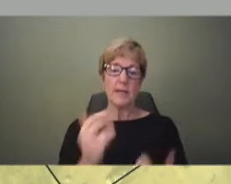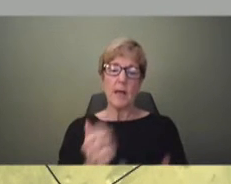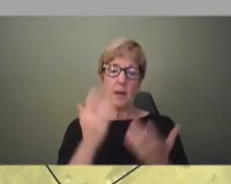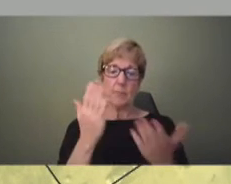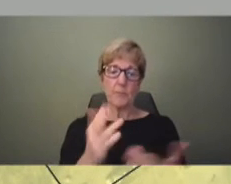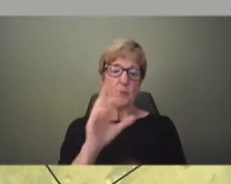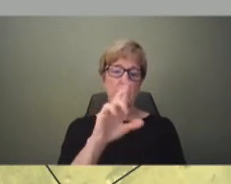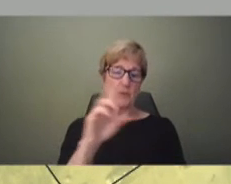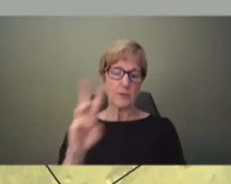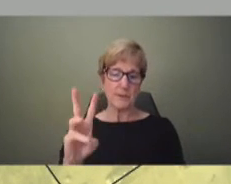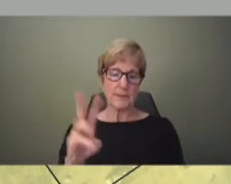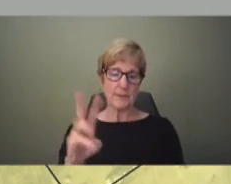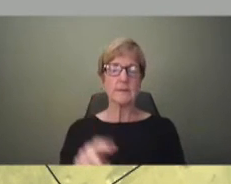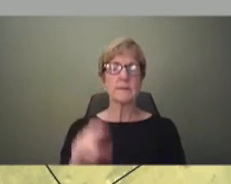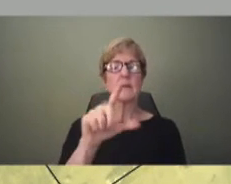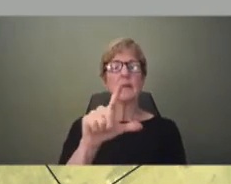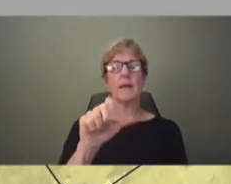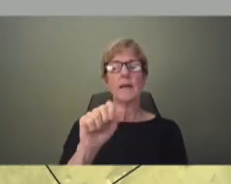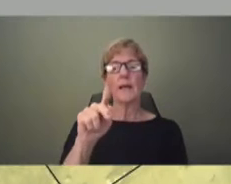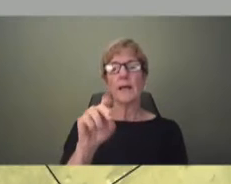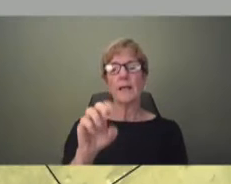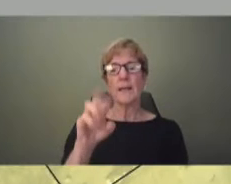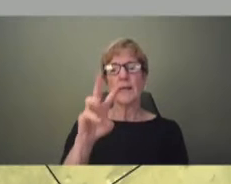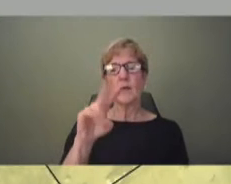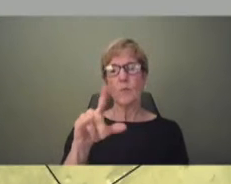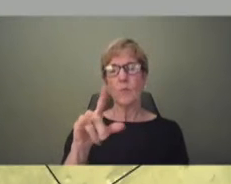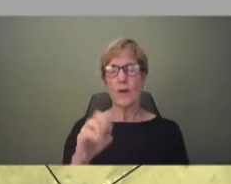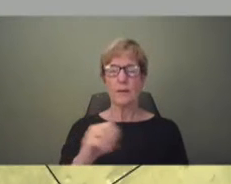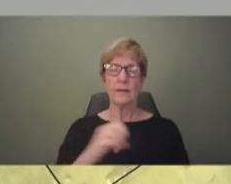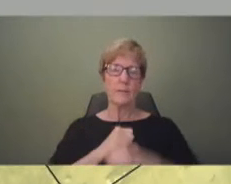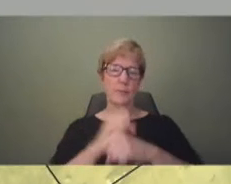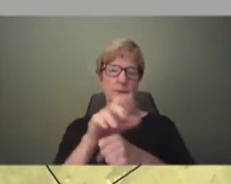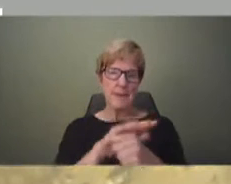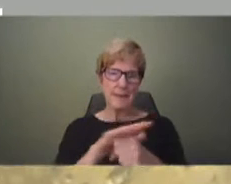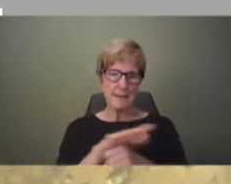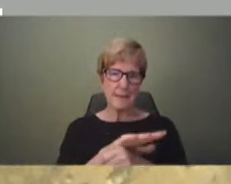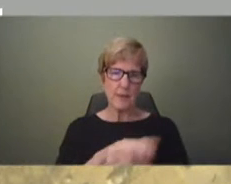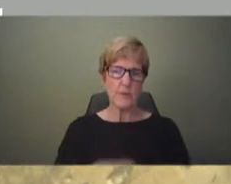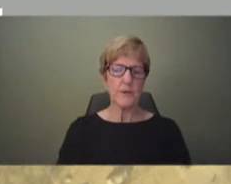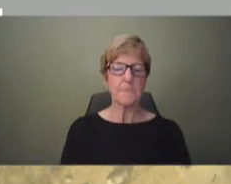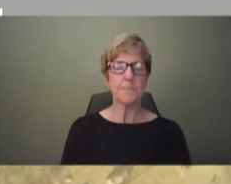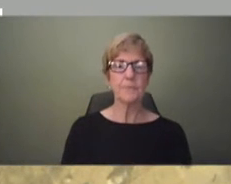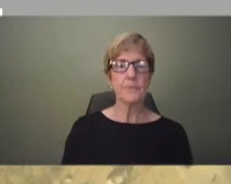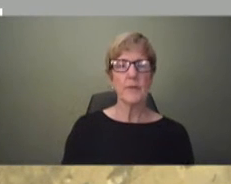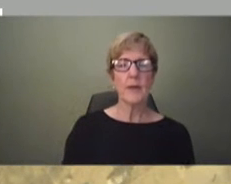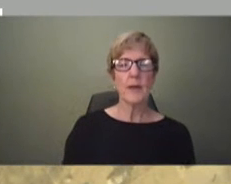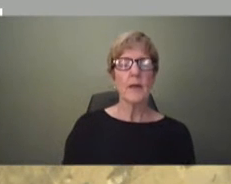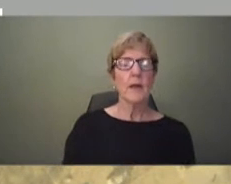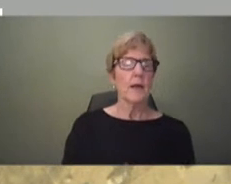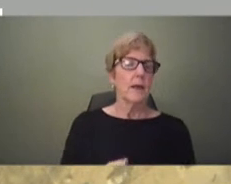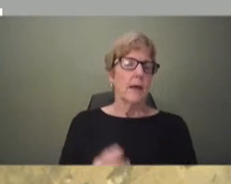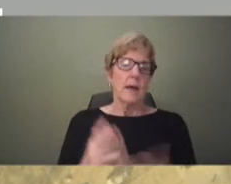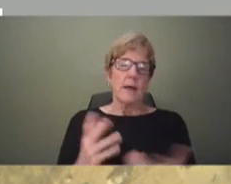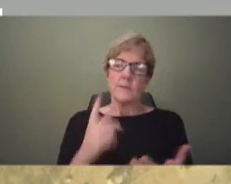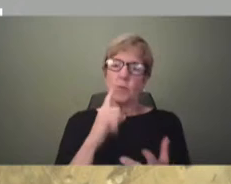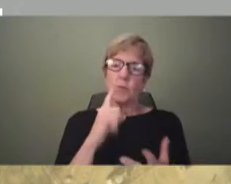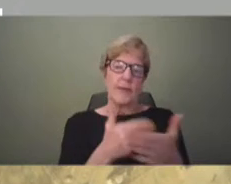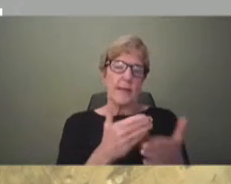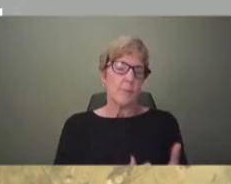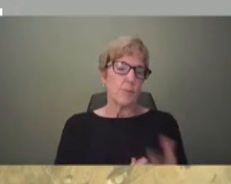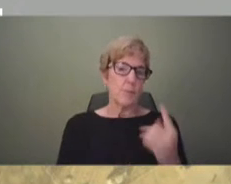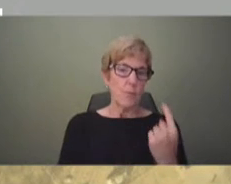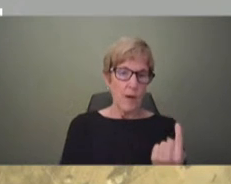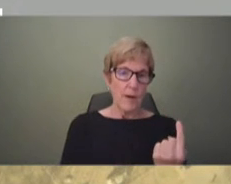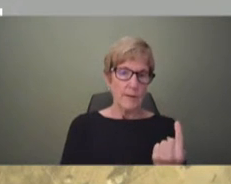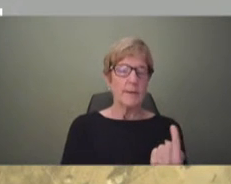area uh is in active on the site will remain should the resoning be approved adopted Place type is for neighborhood one uh that